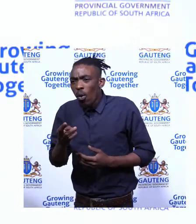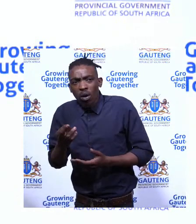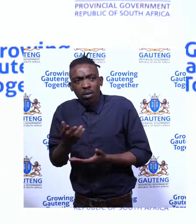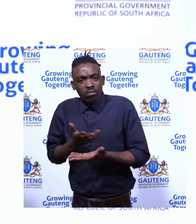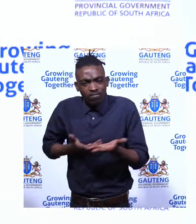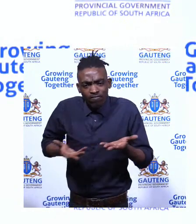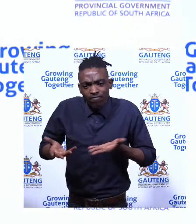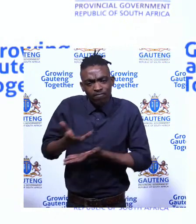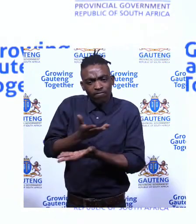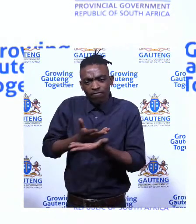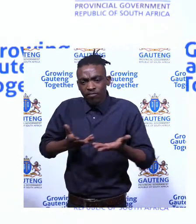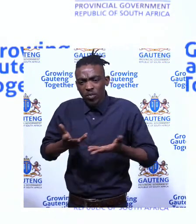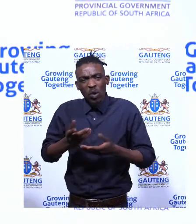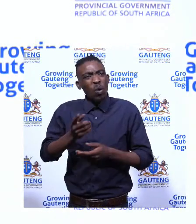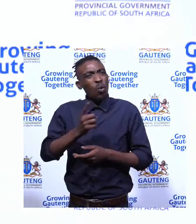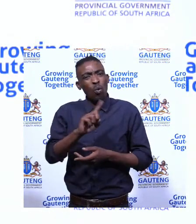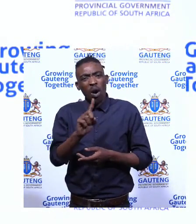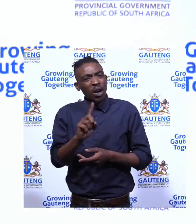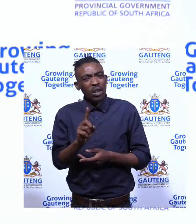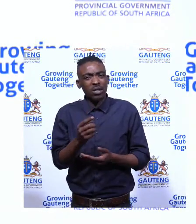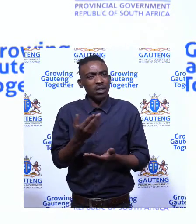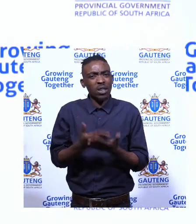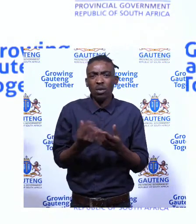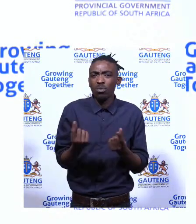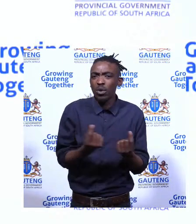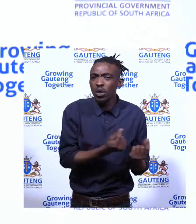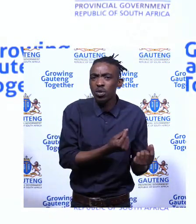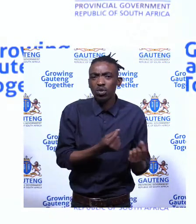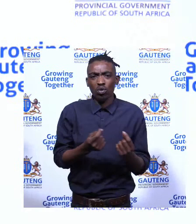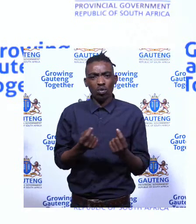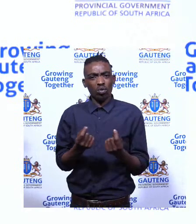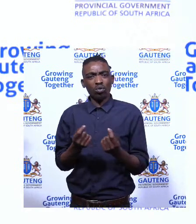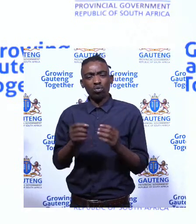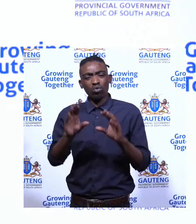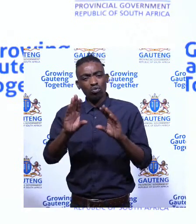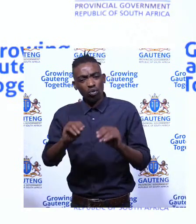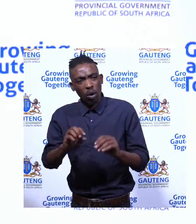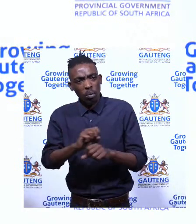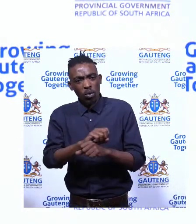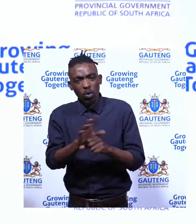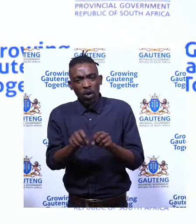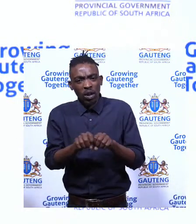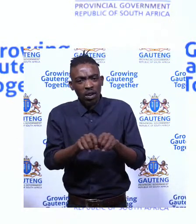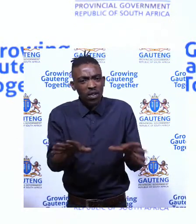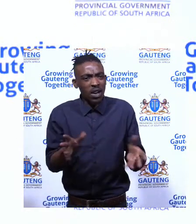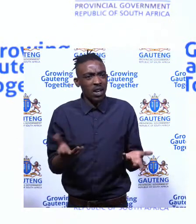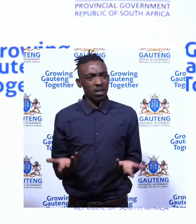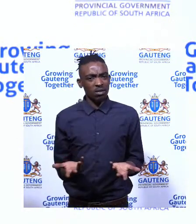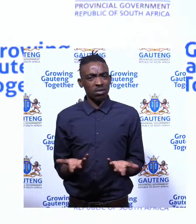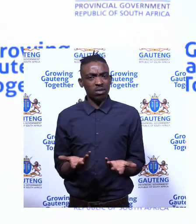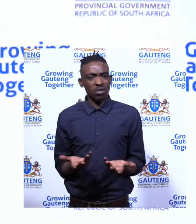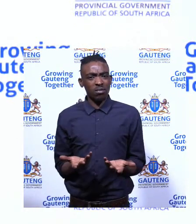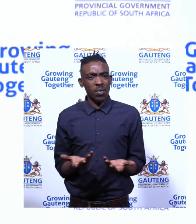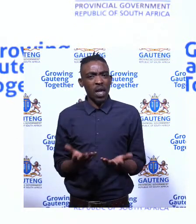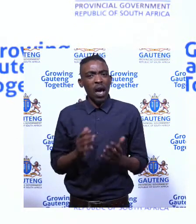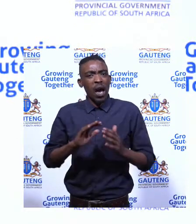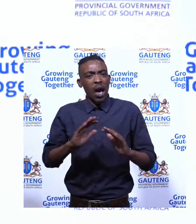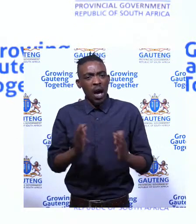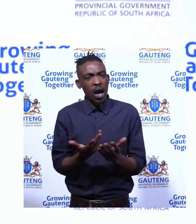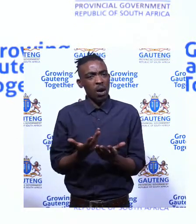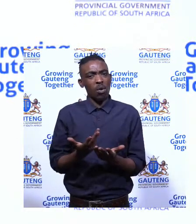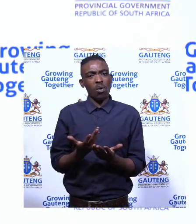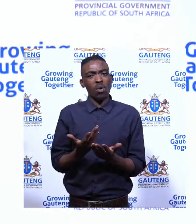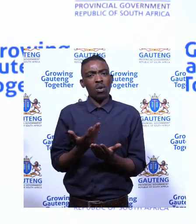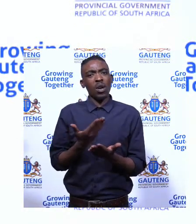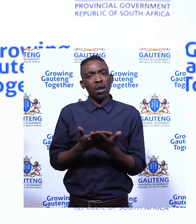wishes. What is the wish? Should I be reaching that stage? That the clinicians, as they look after